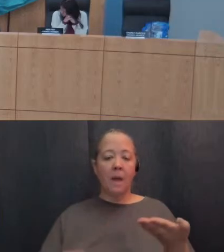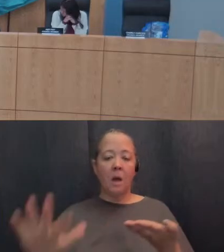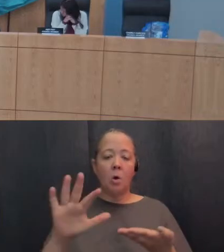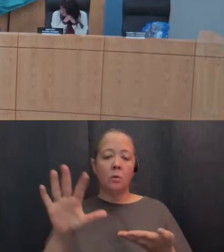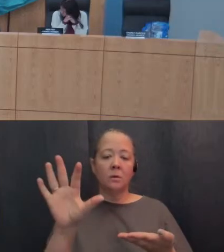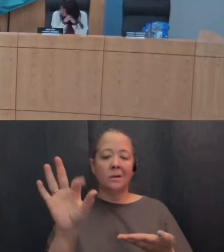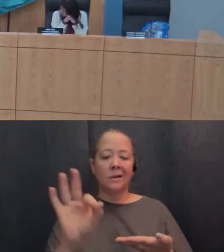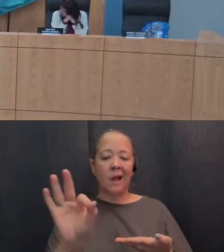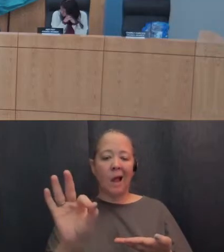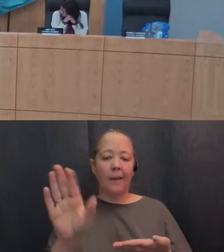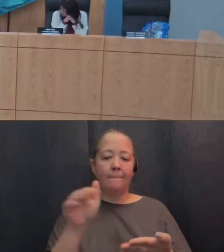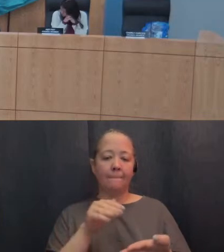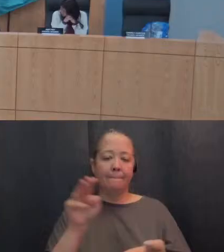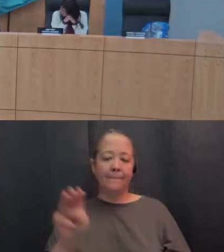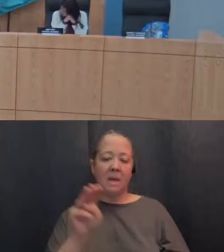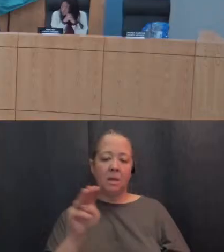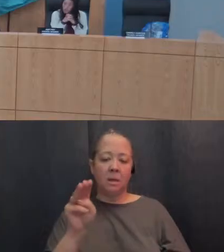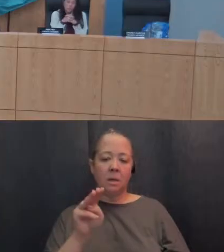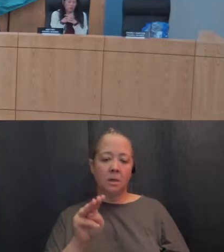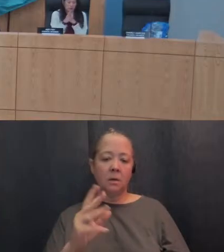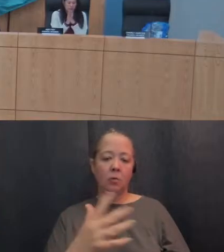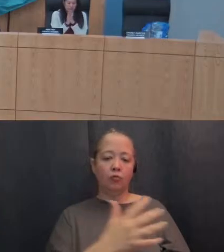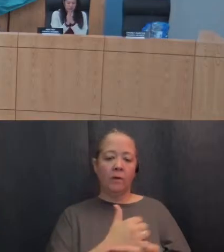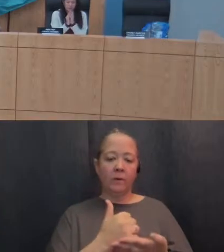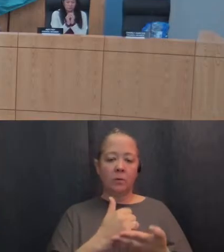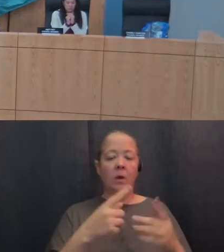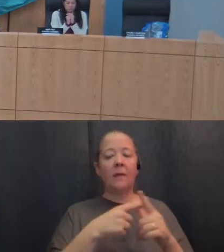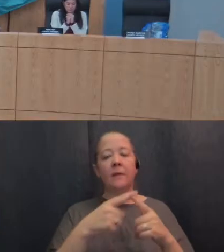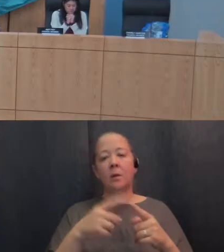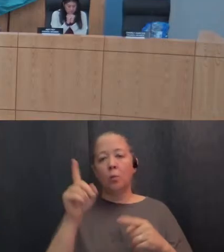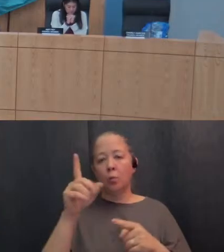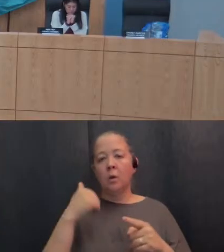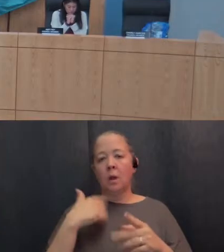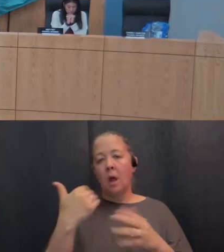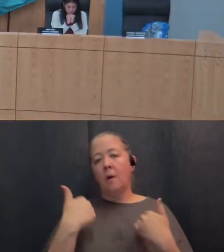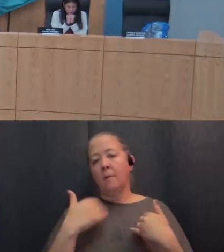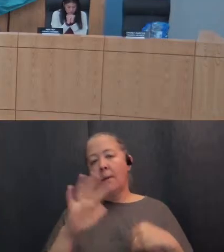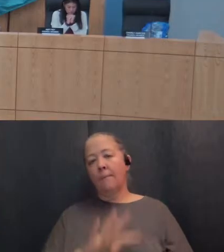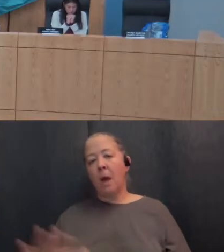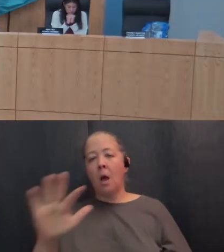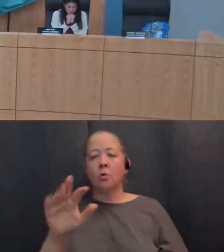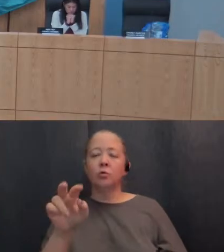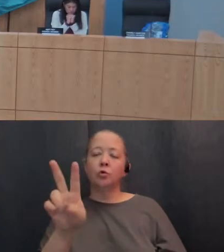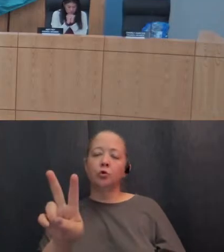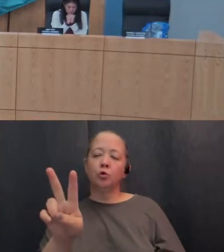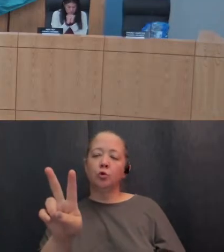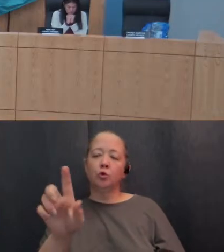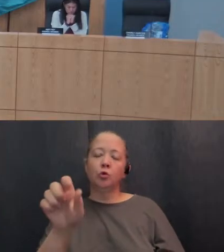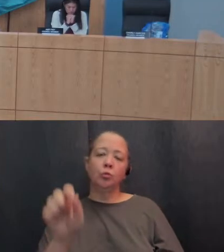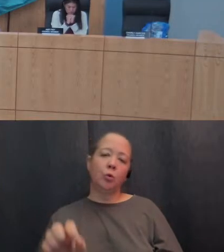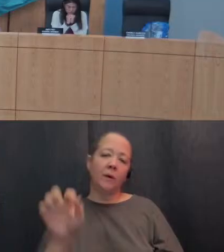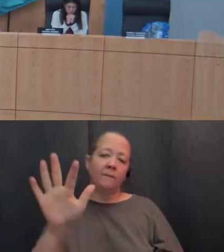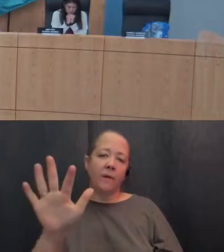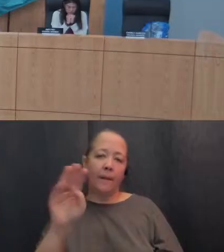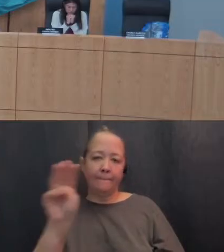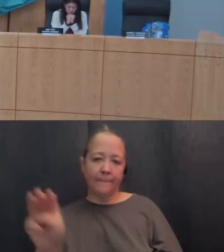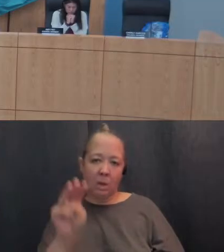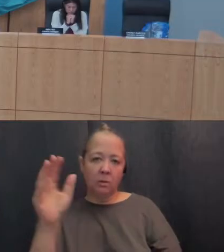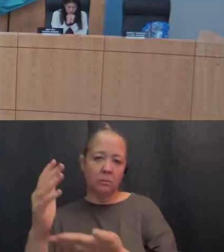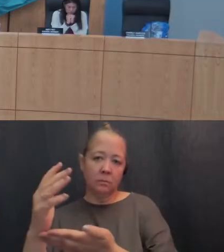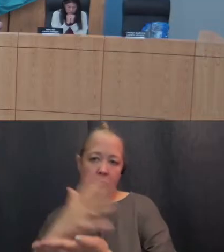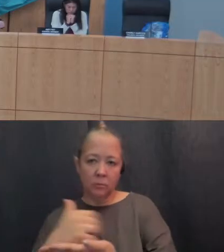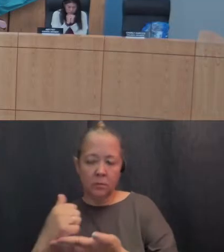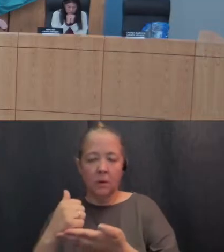$2.5 million of other revenue. So just to give you the scale and the fact that taxes, all kinds of